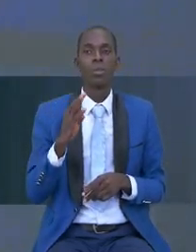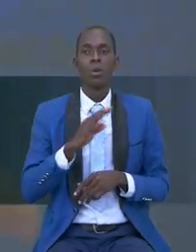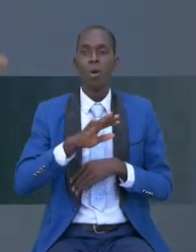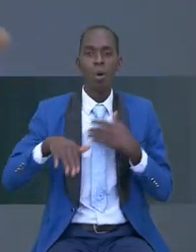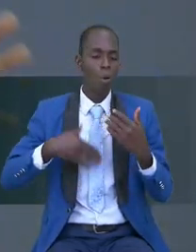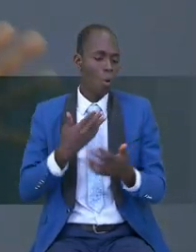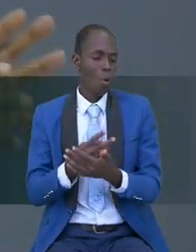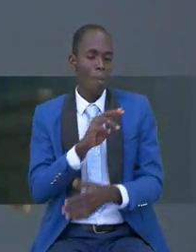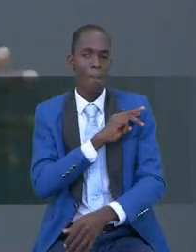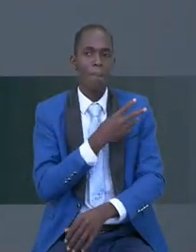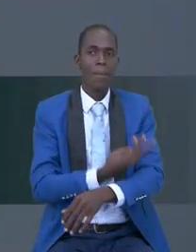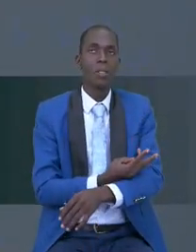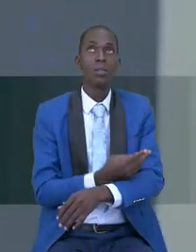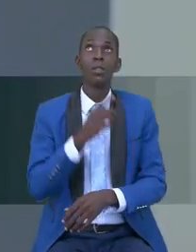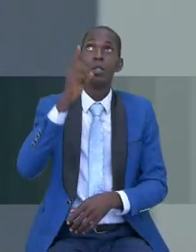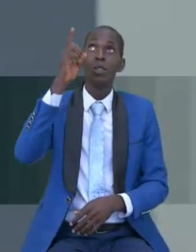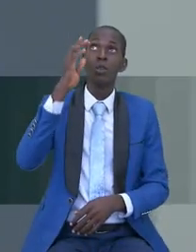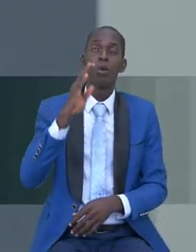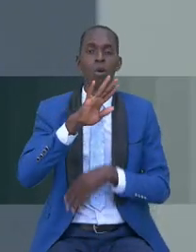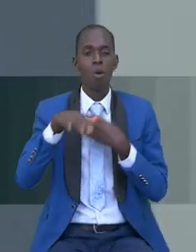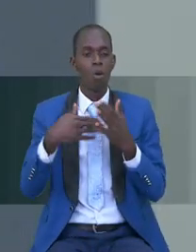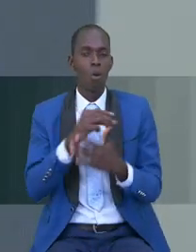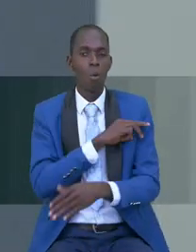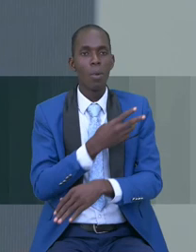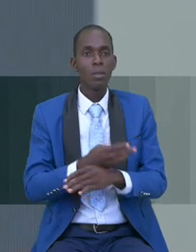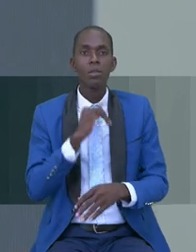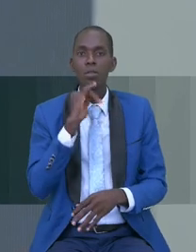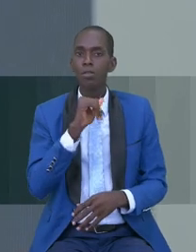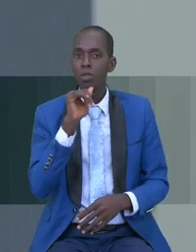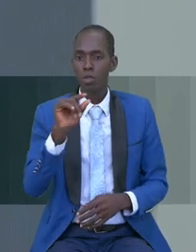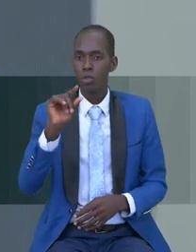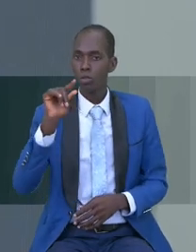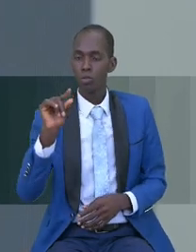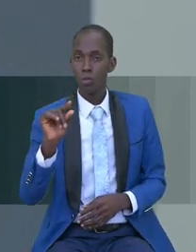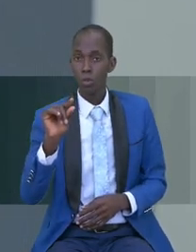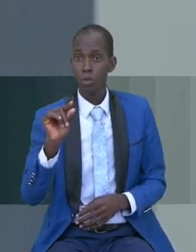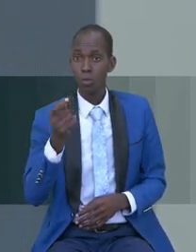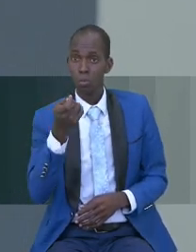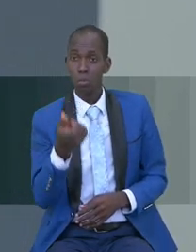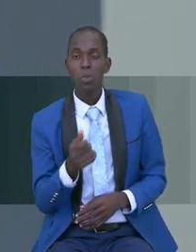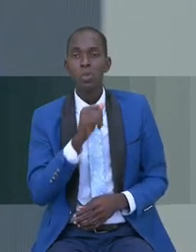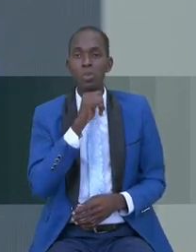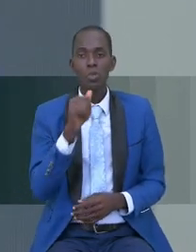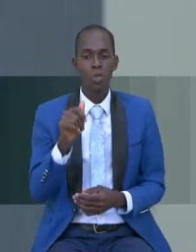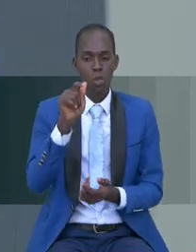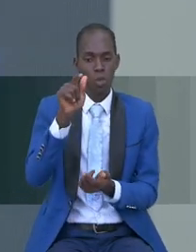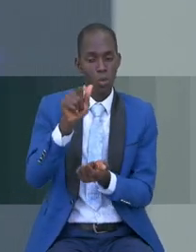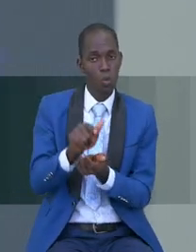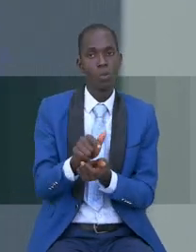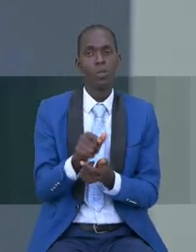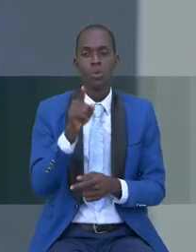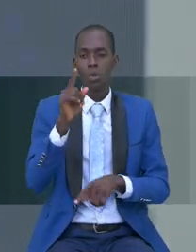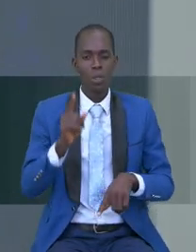Almighty. God Almighty is not small, is not low. You cannot